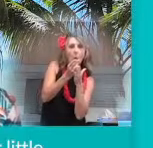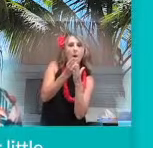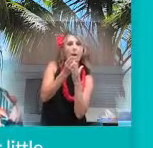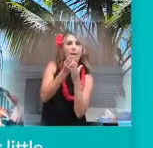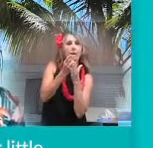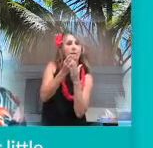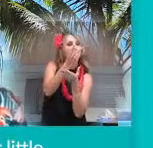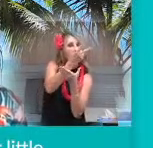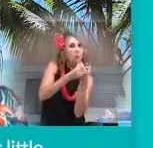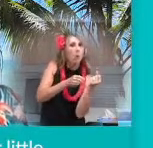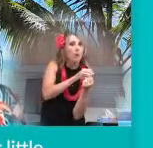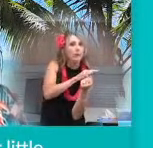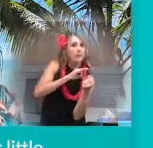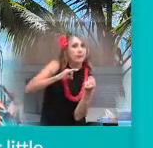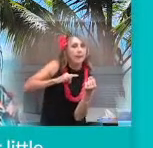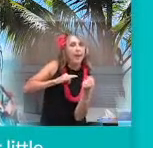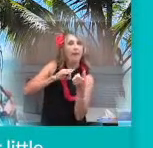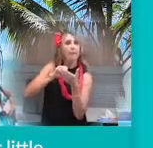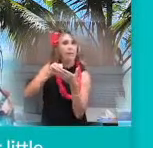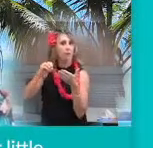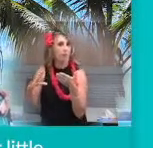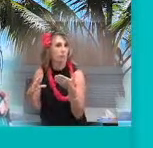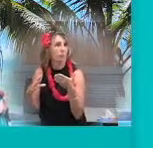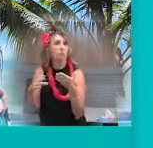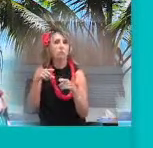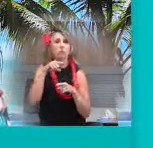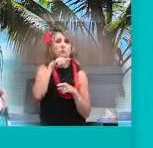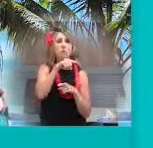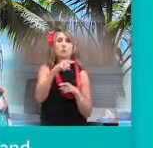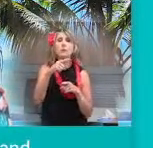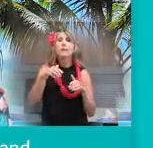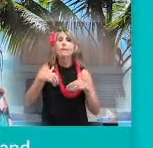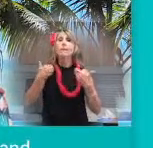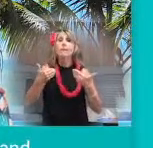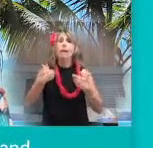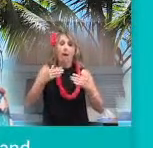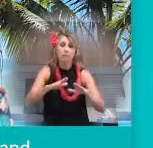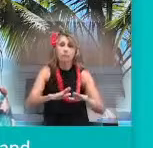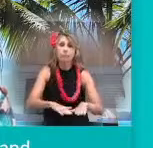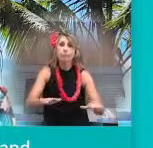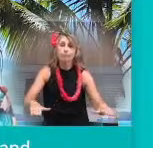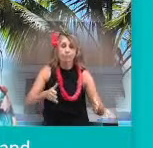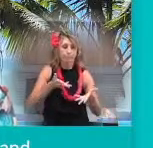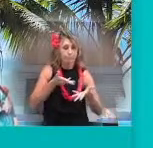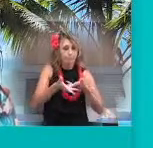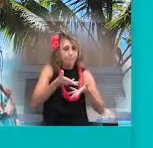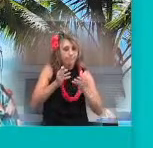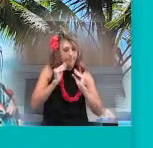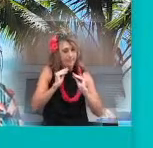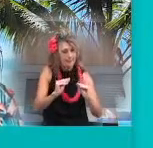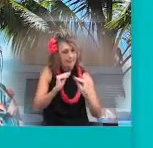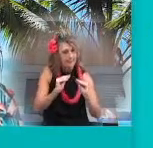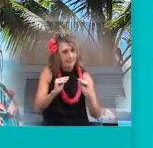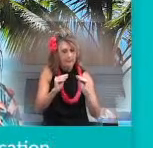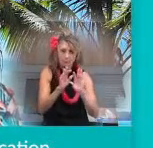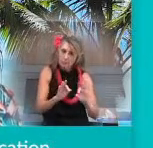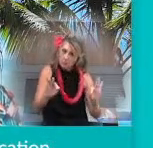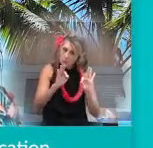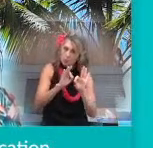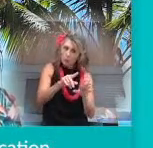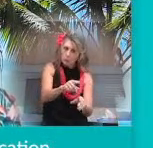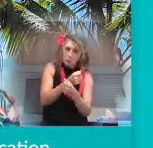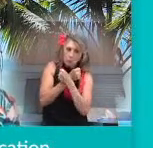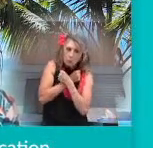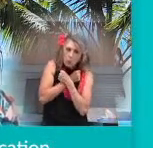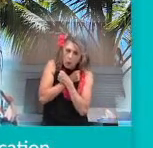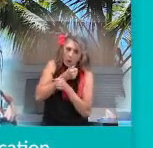staff and students. She is dedicated to our little saints, building in them a love of God and literacy. She